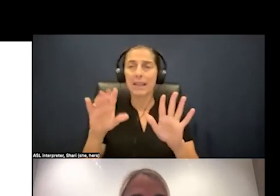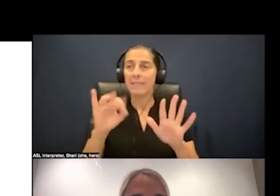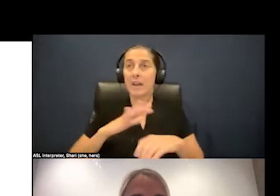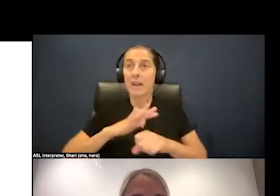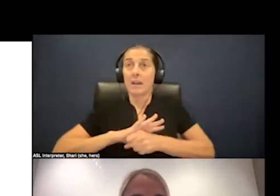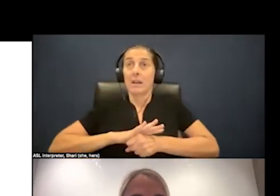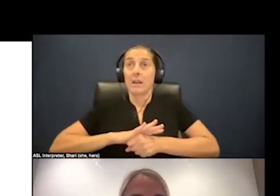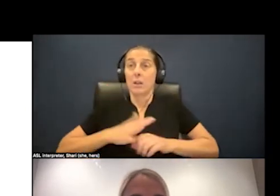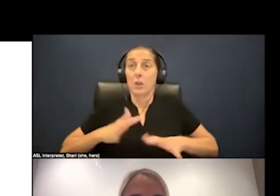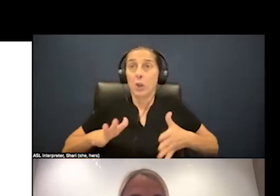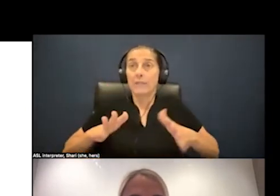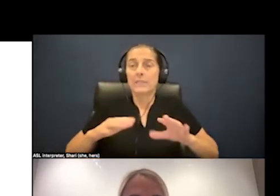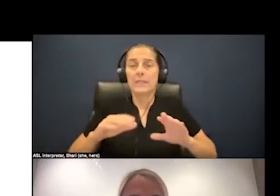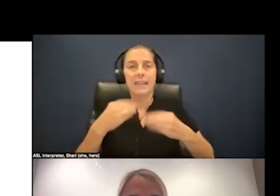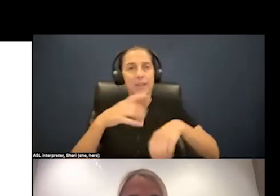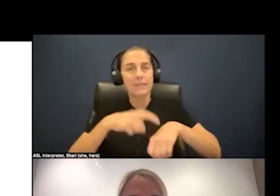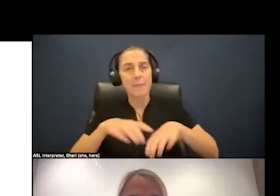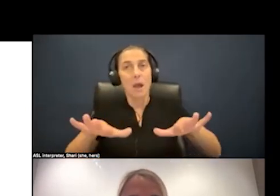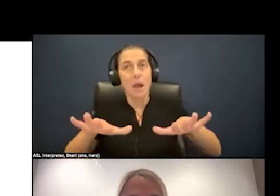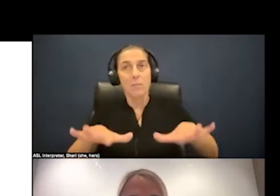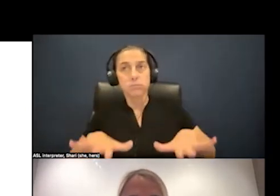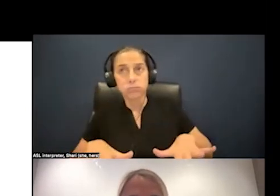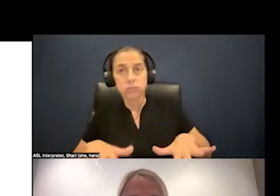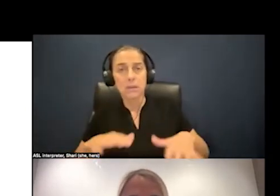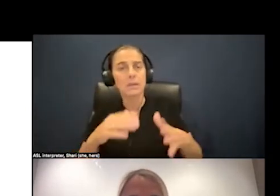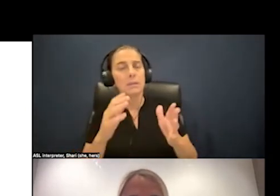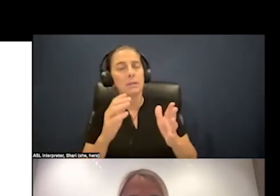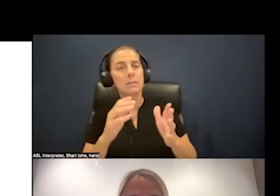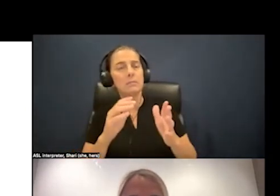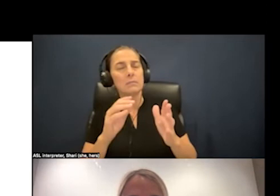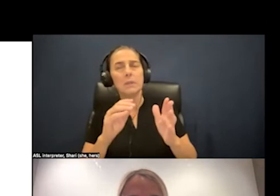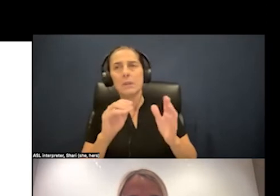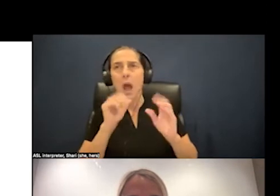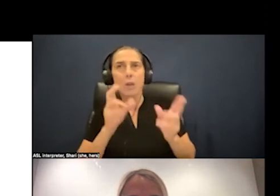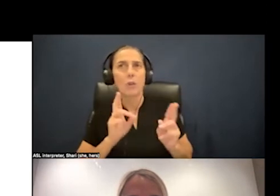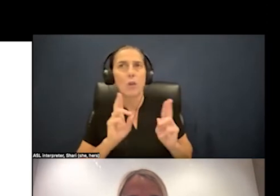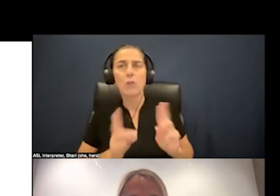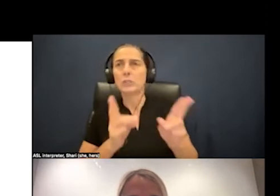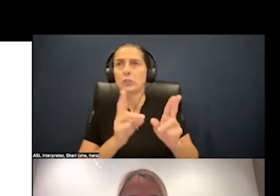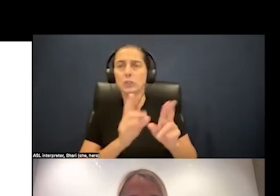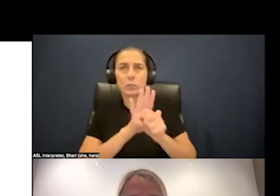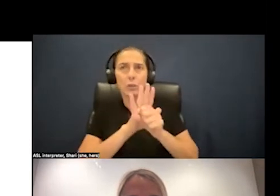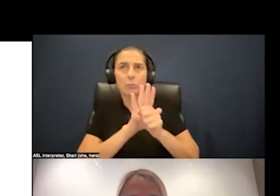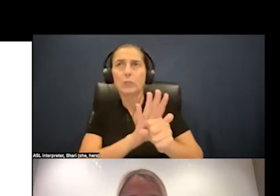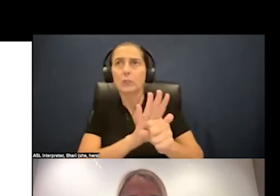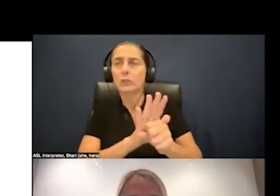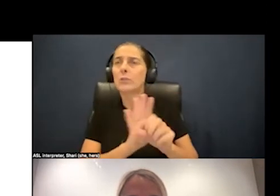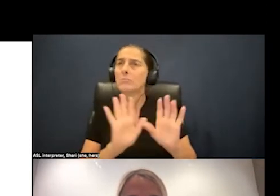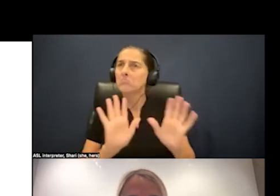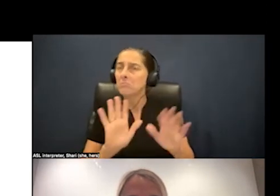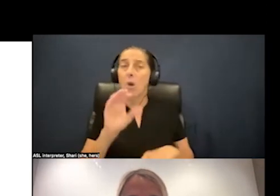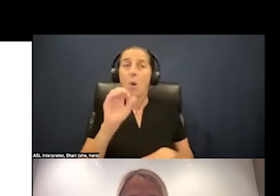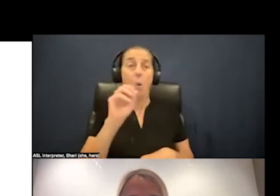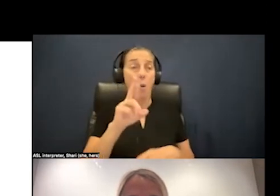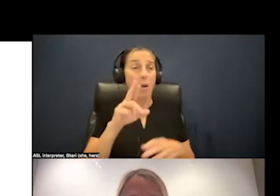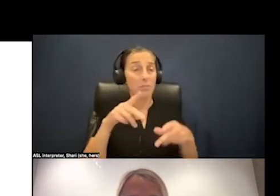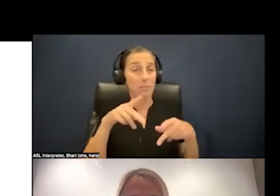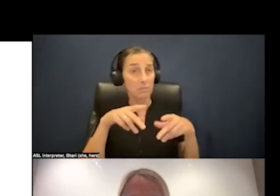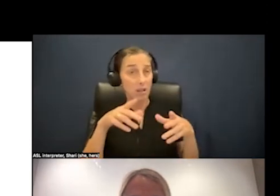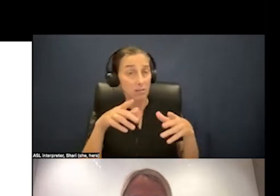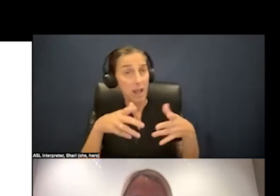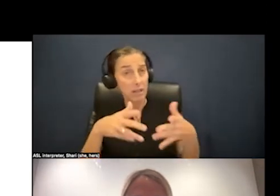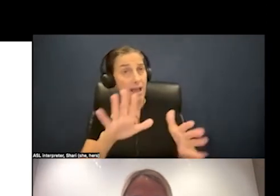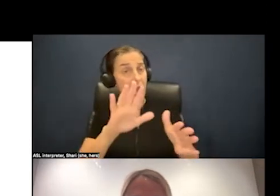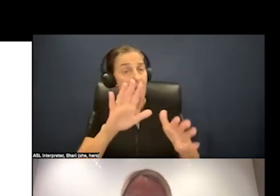to sit in a visit, whatever it is that you individually feel most comfortable with. If that means bringing someone along with you to that